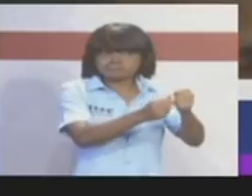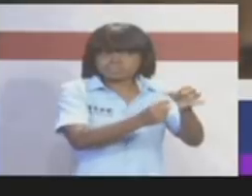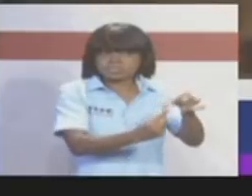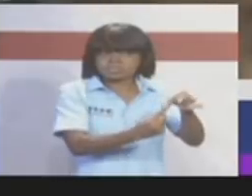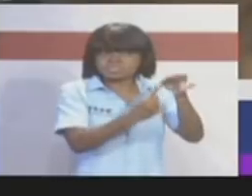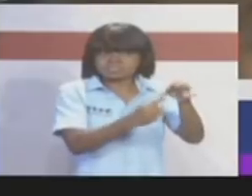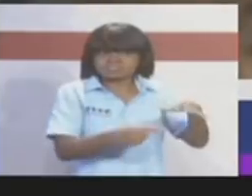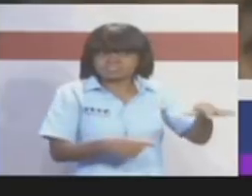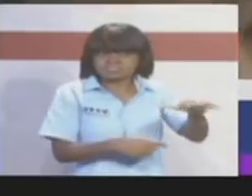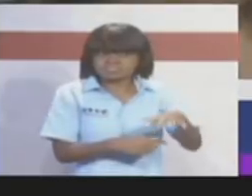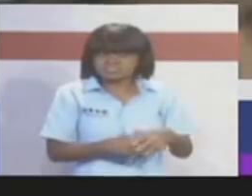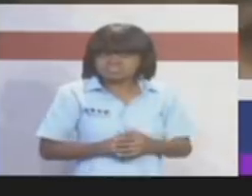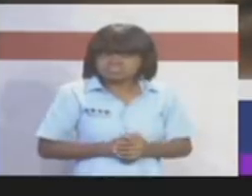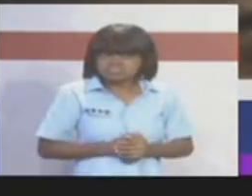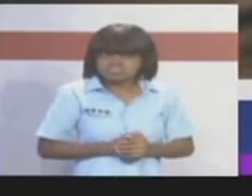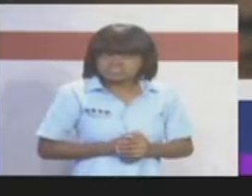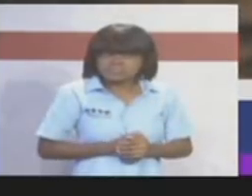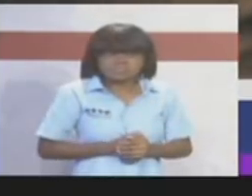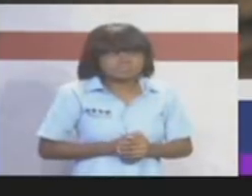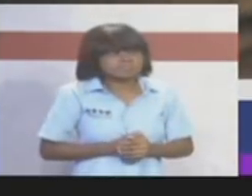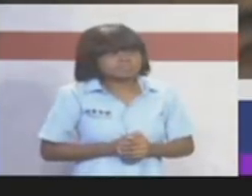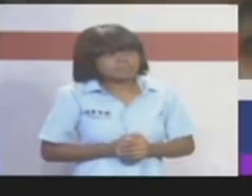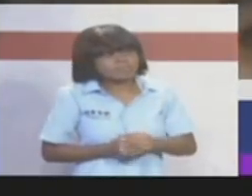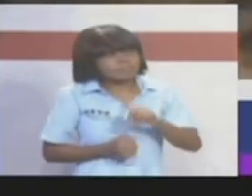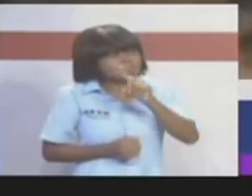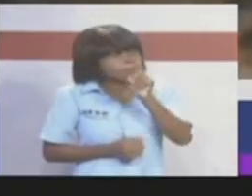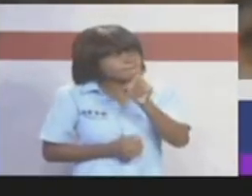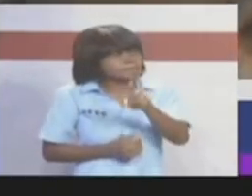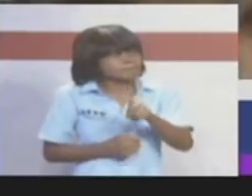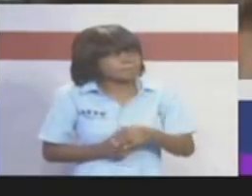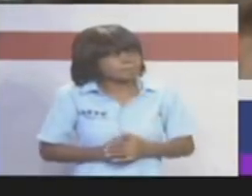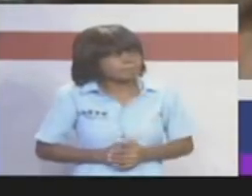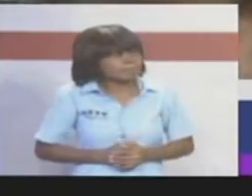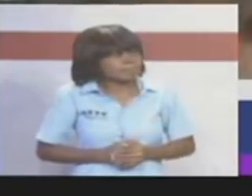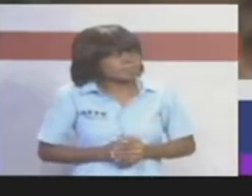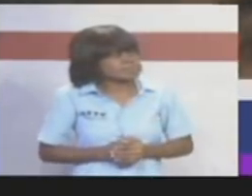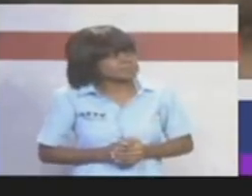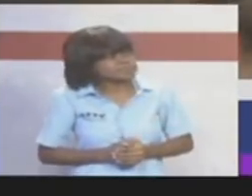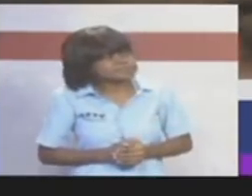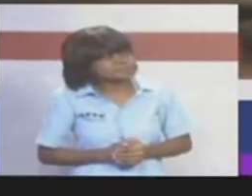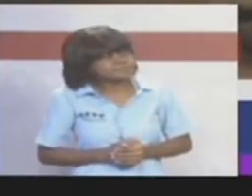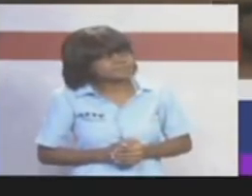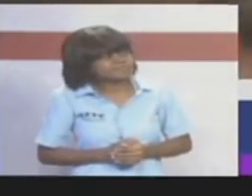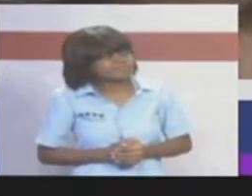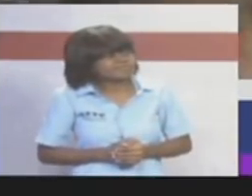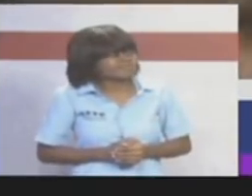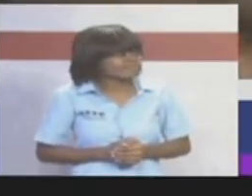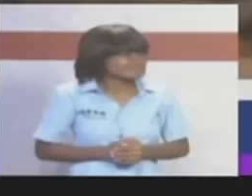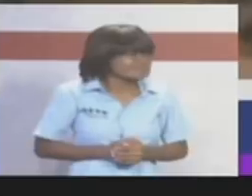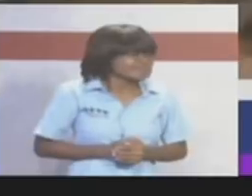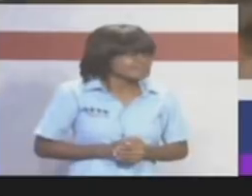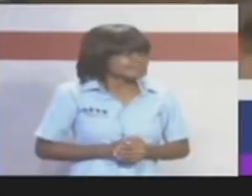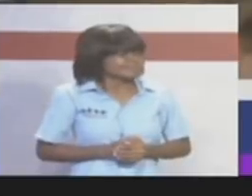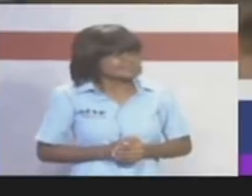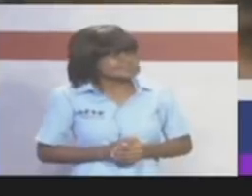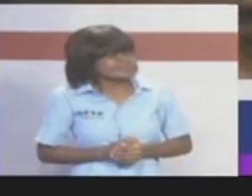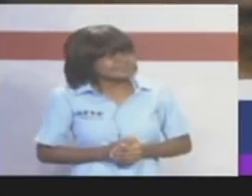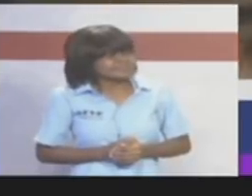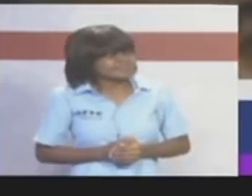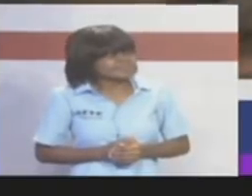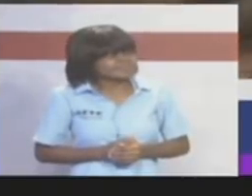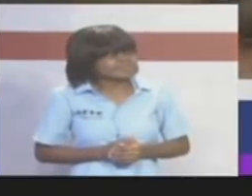and Tobago and the possible risk of creating a greater problem of